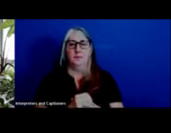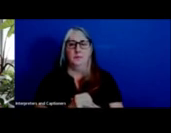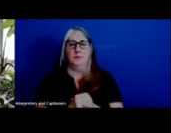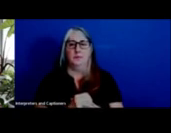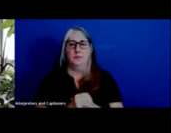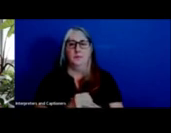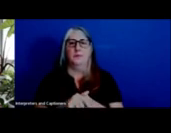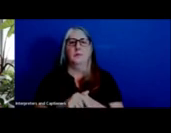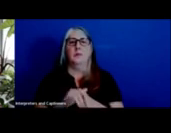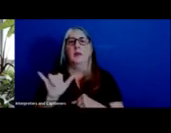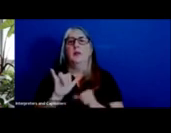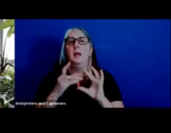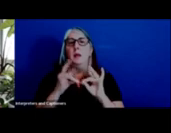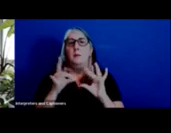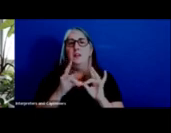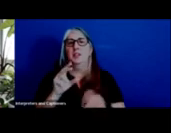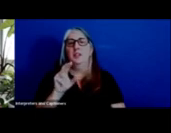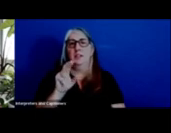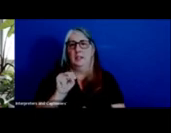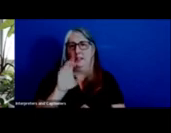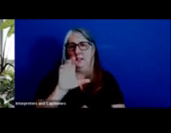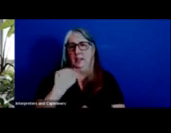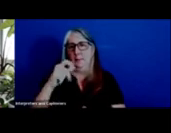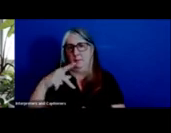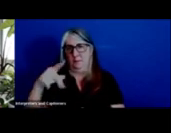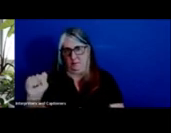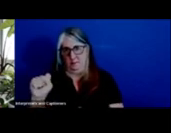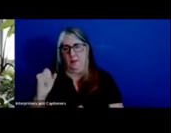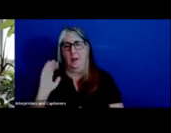As I mentioned, NCAPPS's role is to